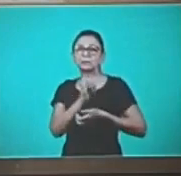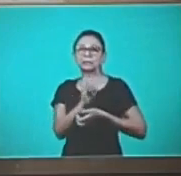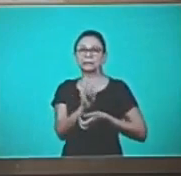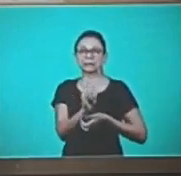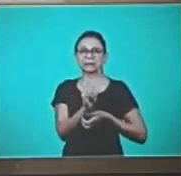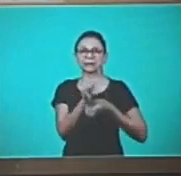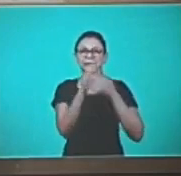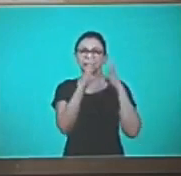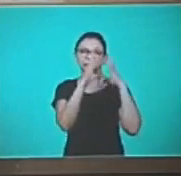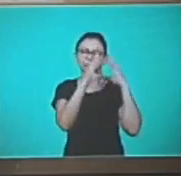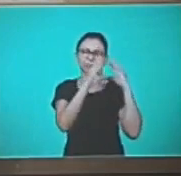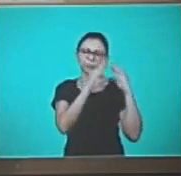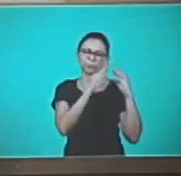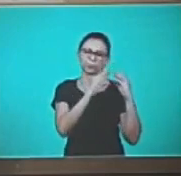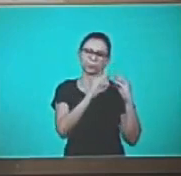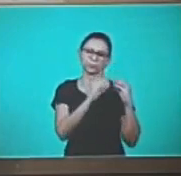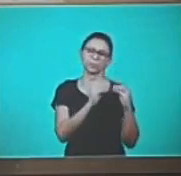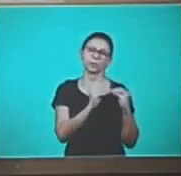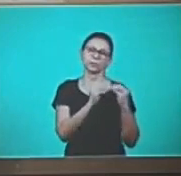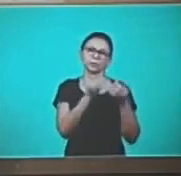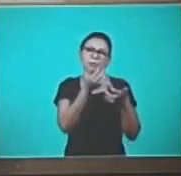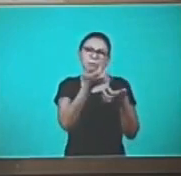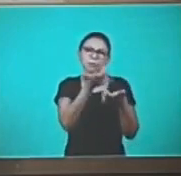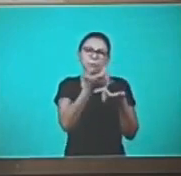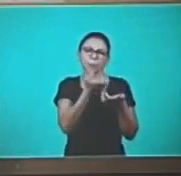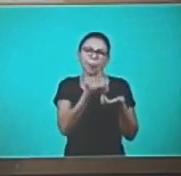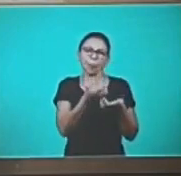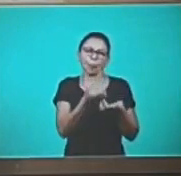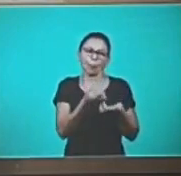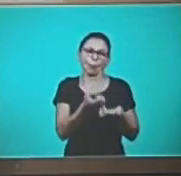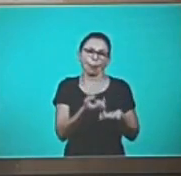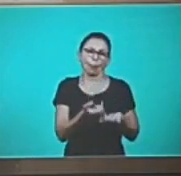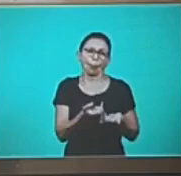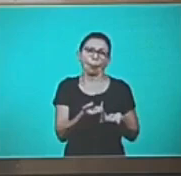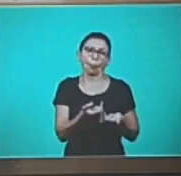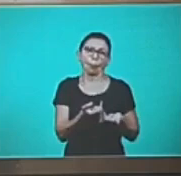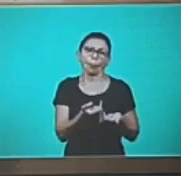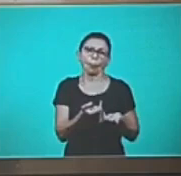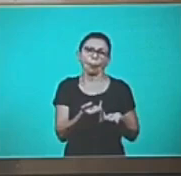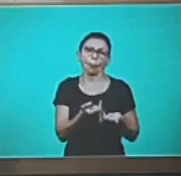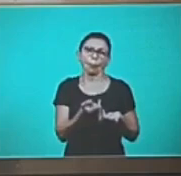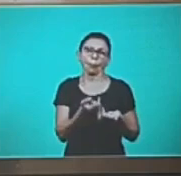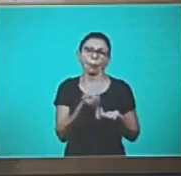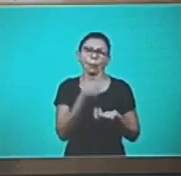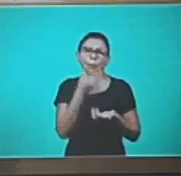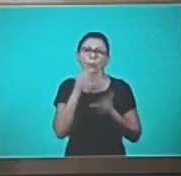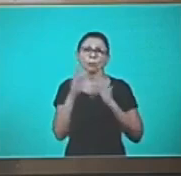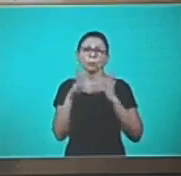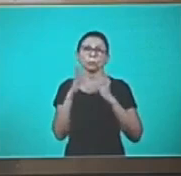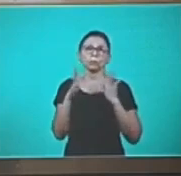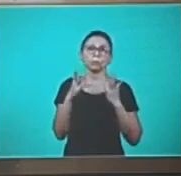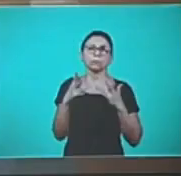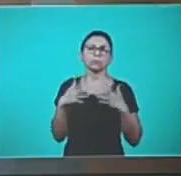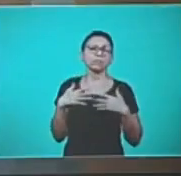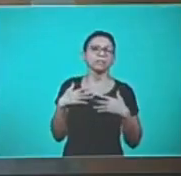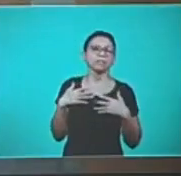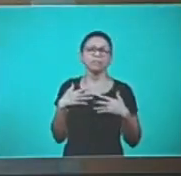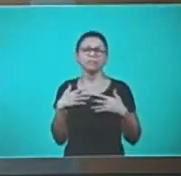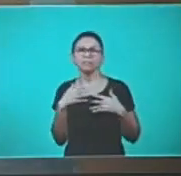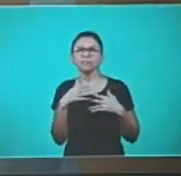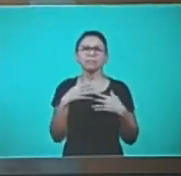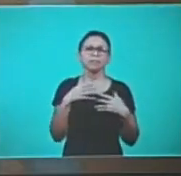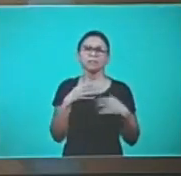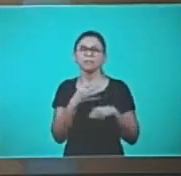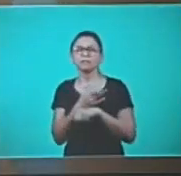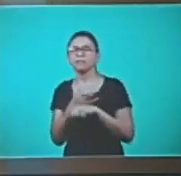everybody had their lamps off, the groom would have no joy to see everything dark. He